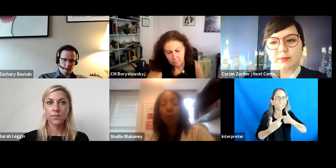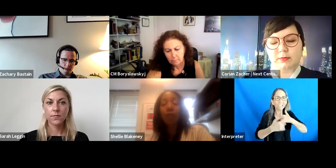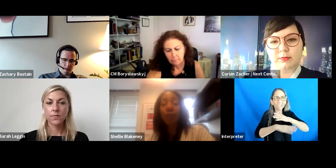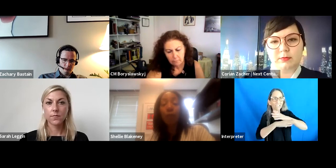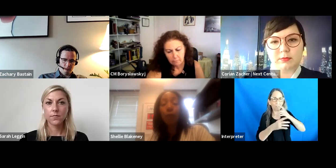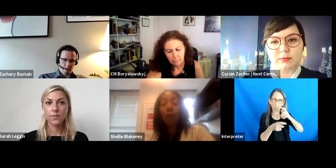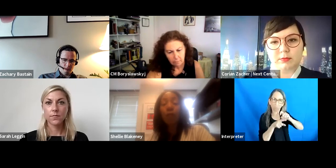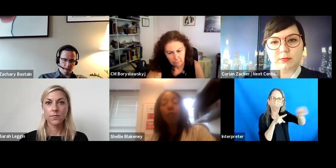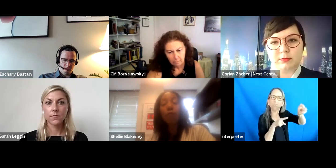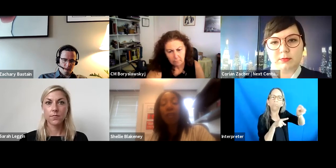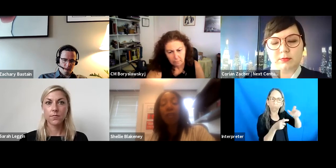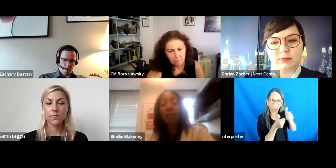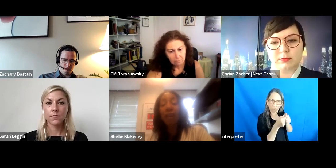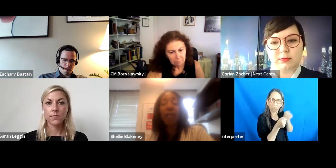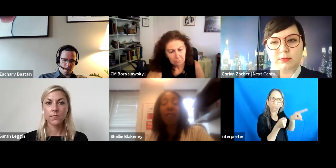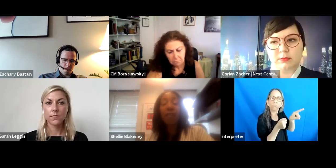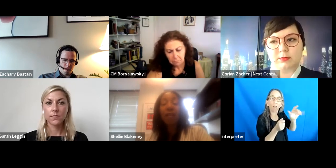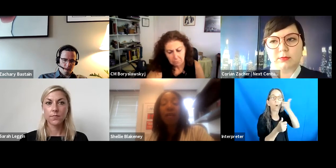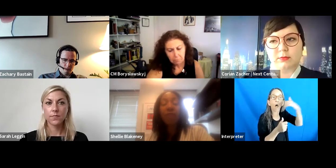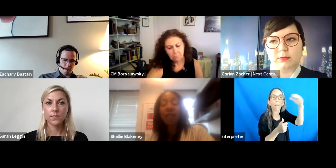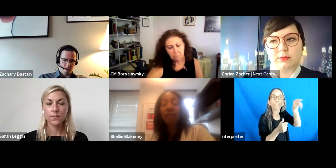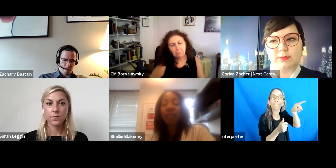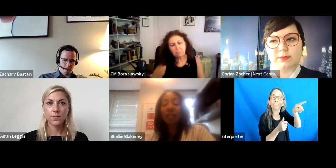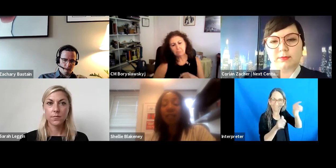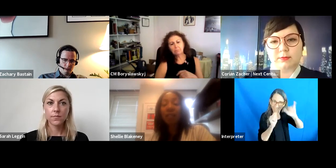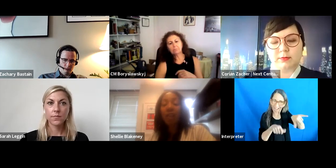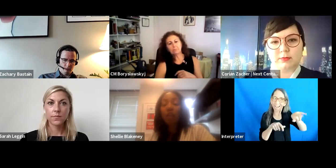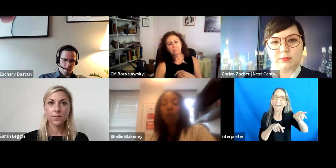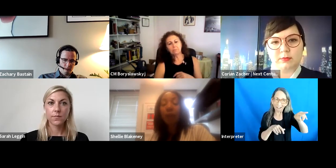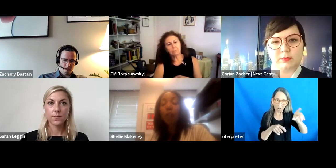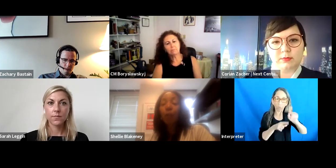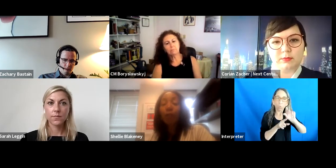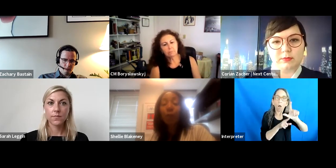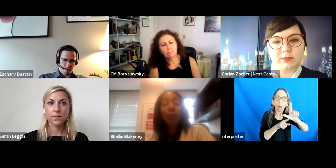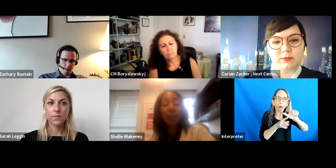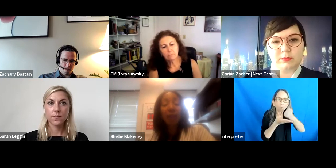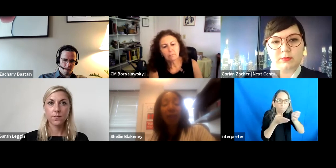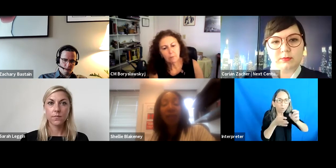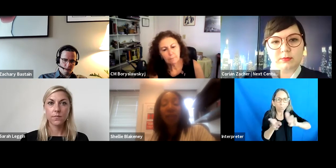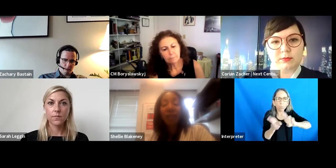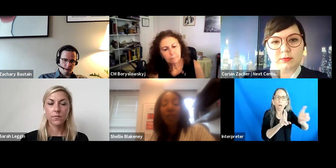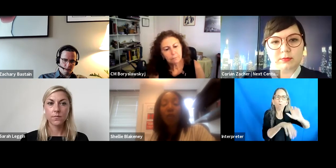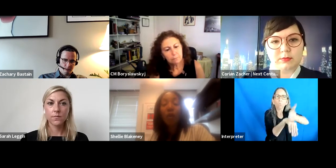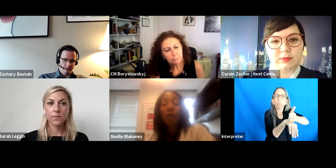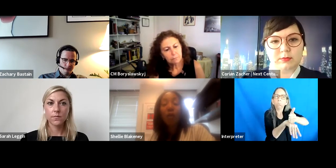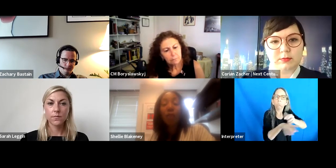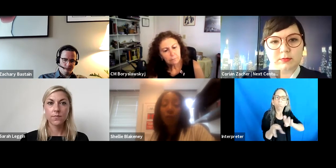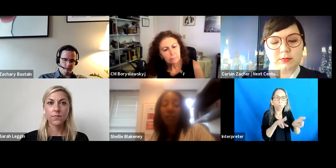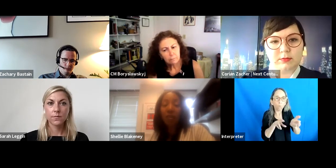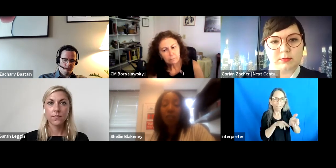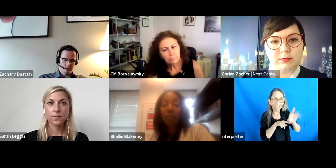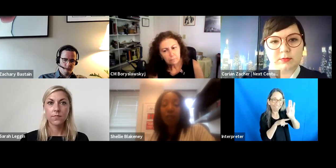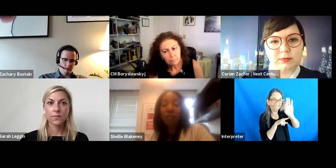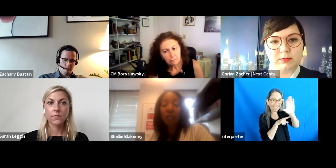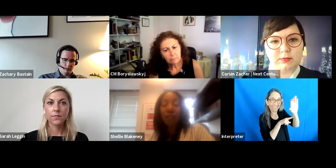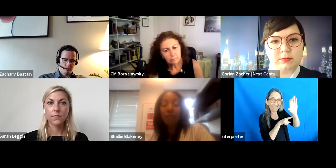important tool available a full year ahead of the FCC's 2022 deadline for all voice